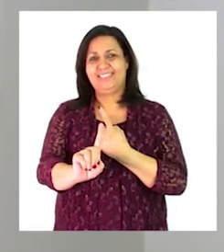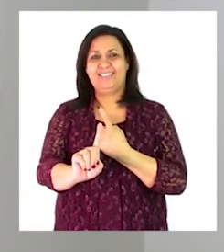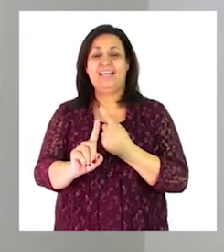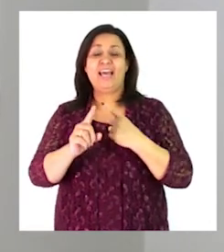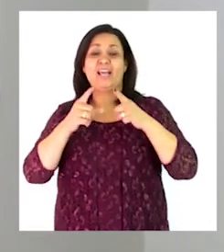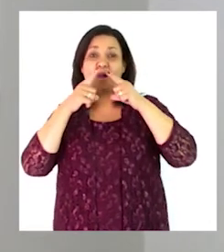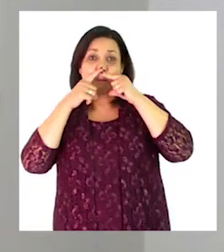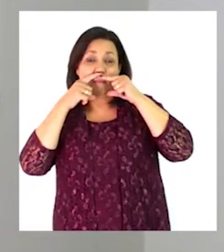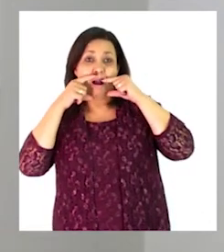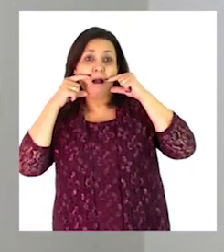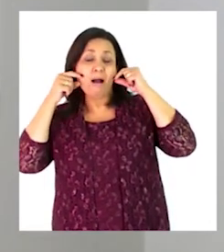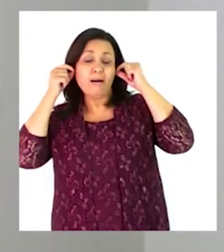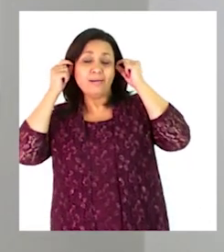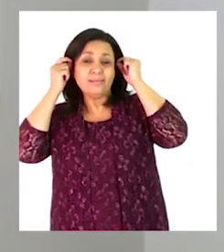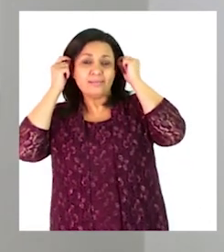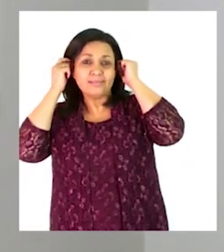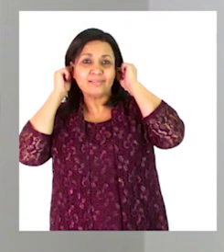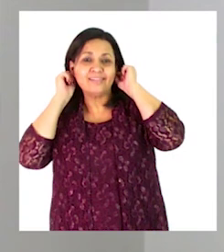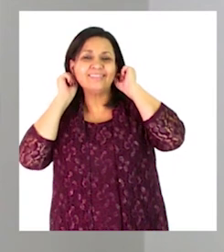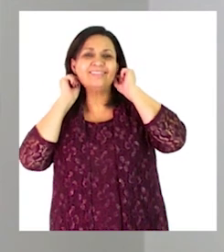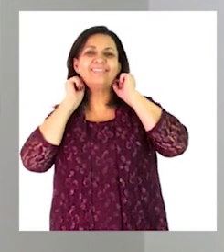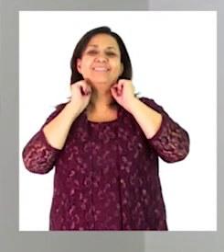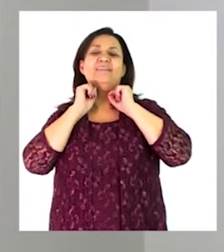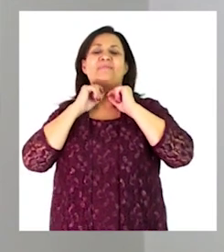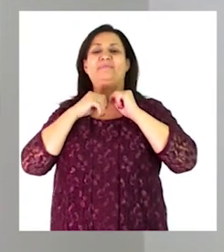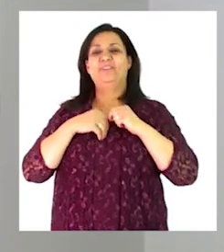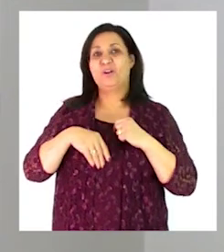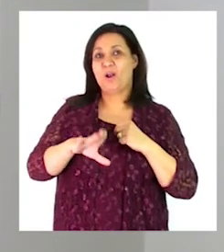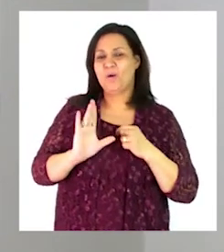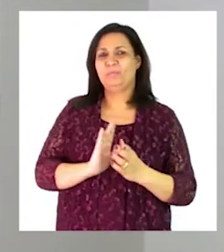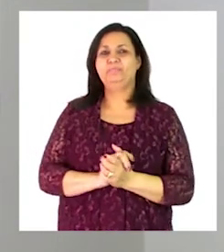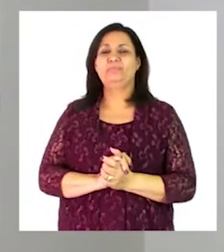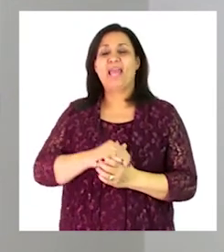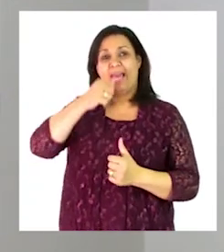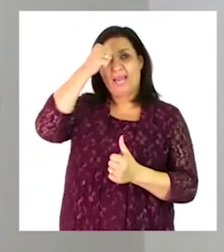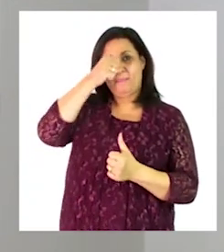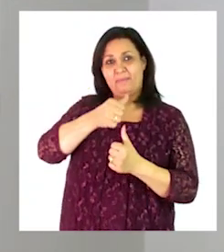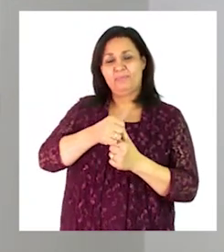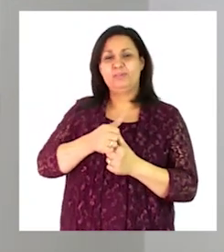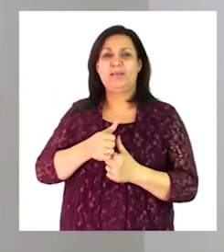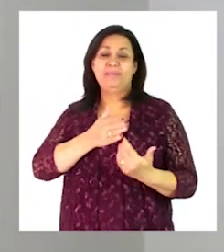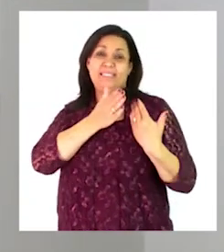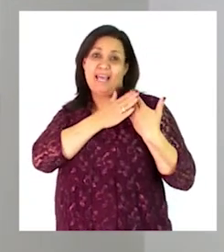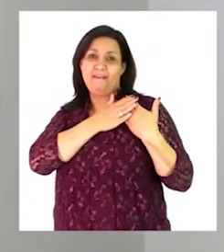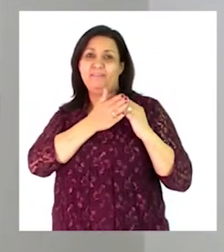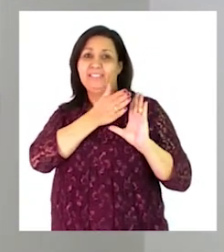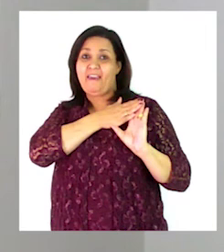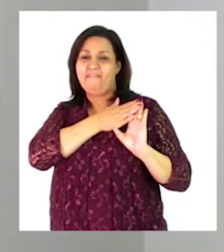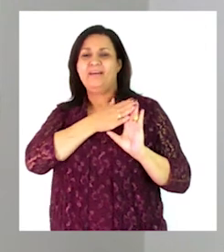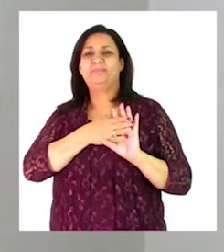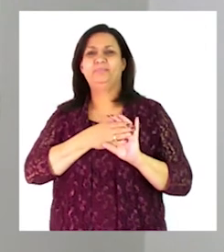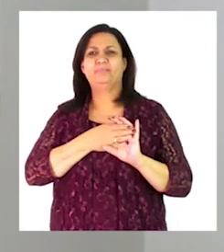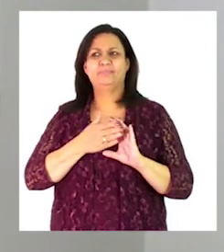your mask on with you whenever you go out. Remember to keep safe. Now let's call